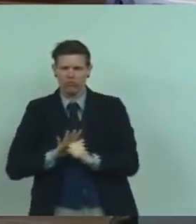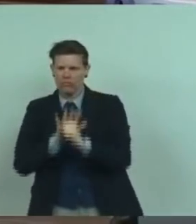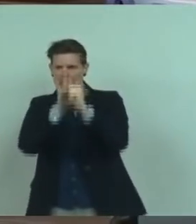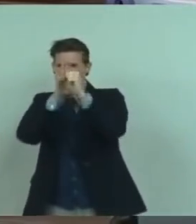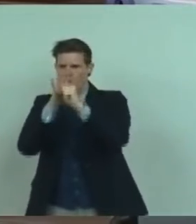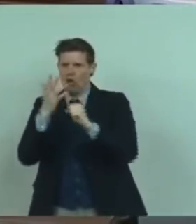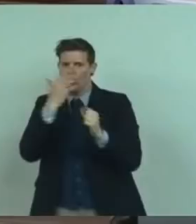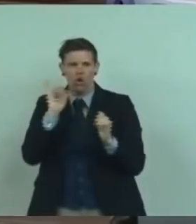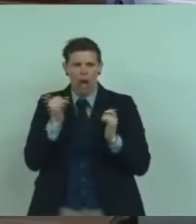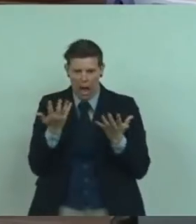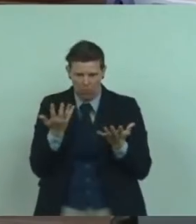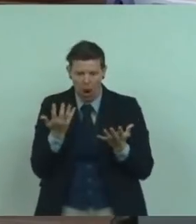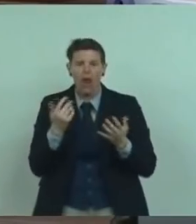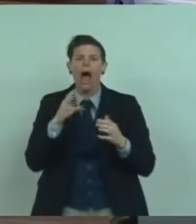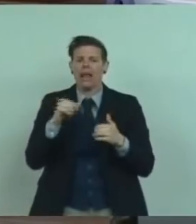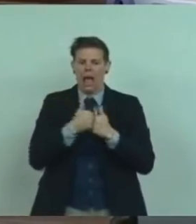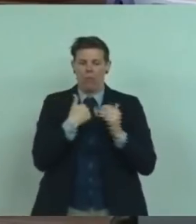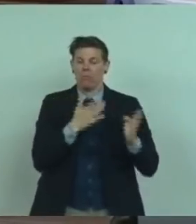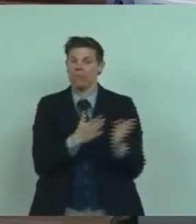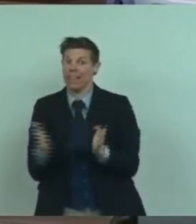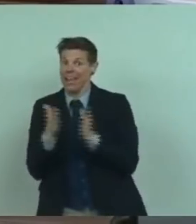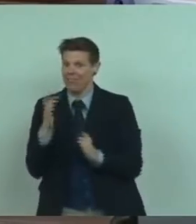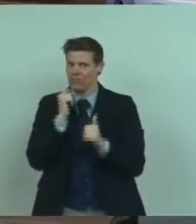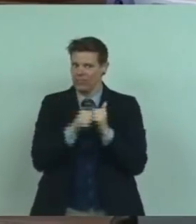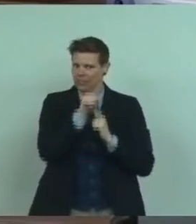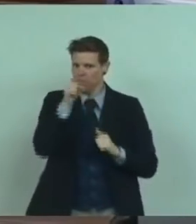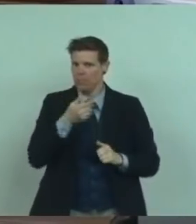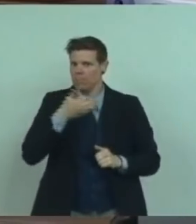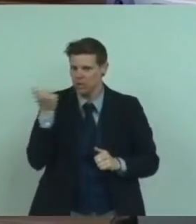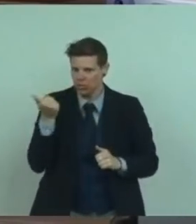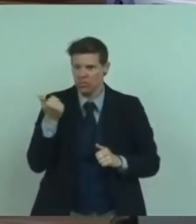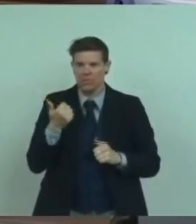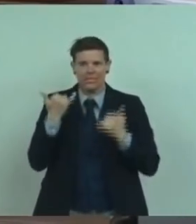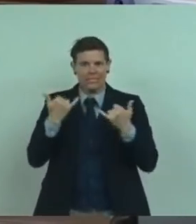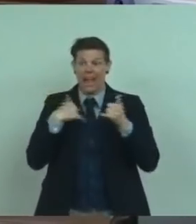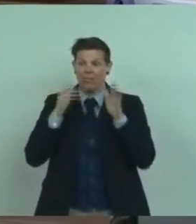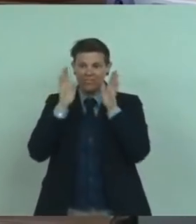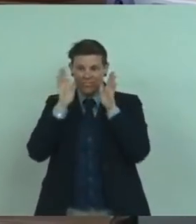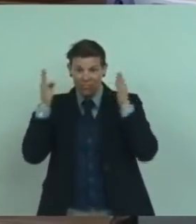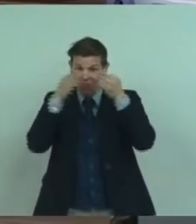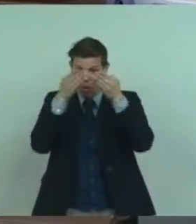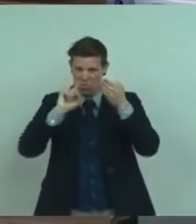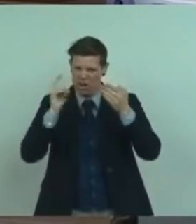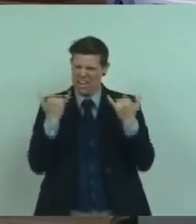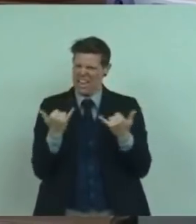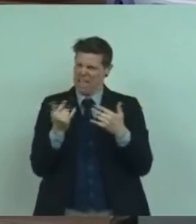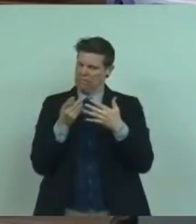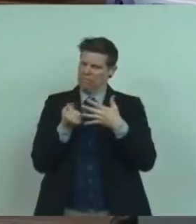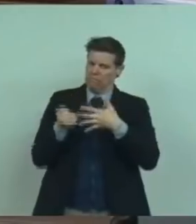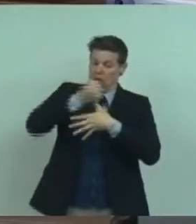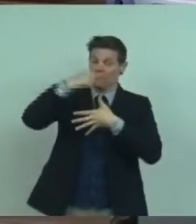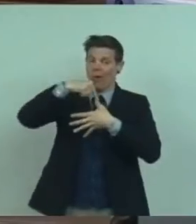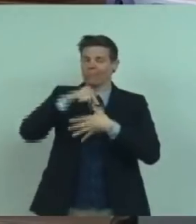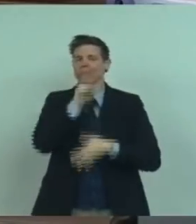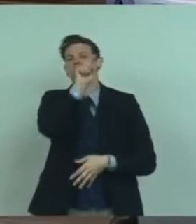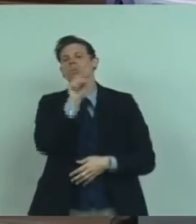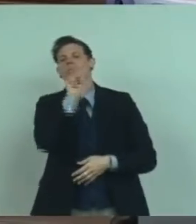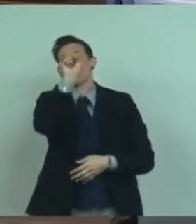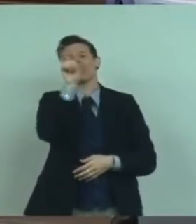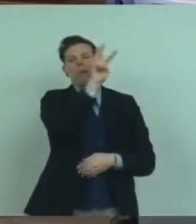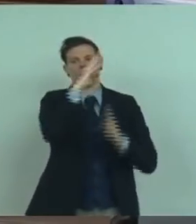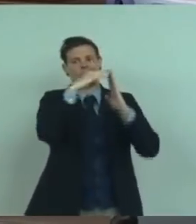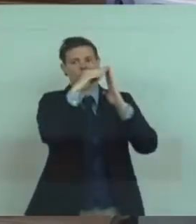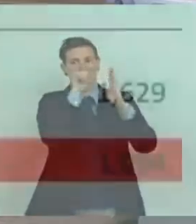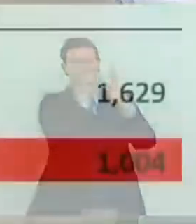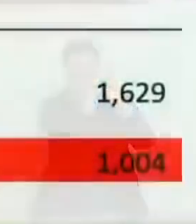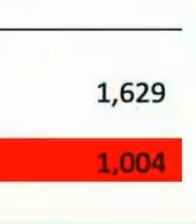their primary focus is on the northwest corner of the state, but you will see modeling roll out for every area of the state coming up